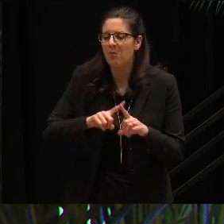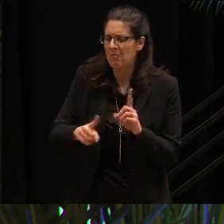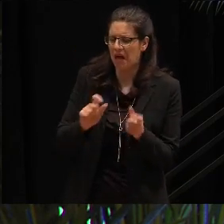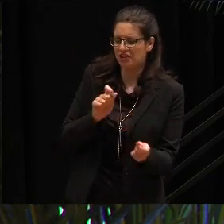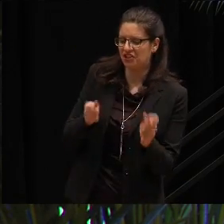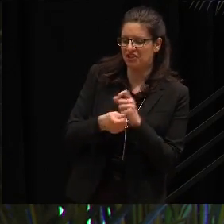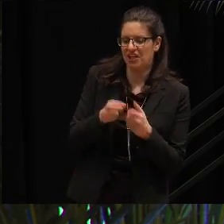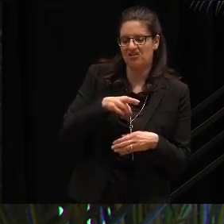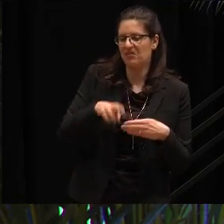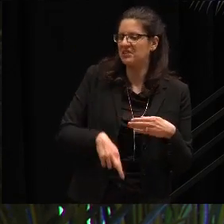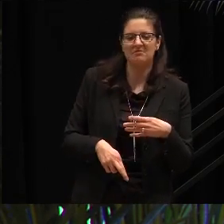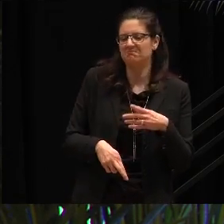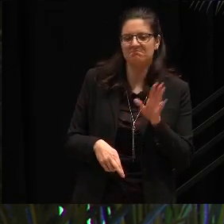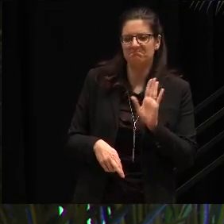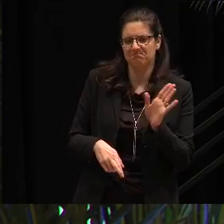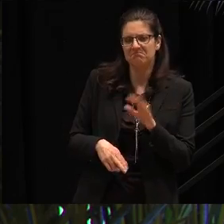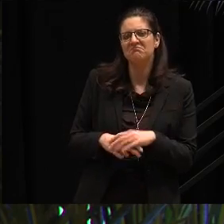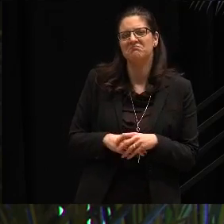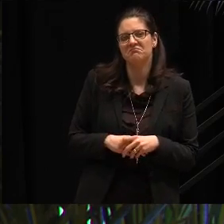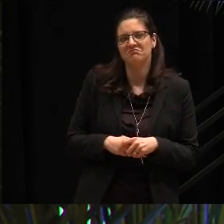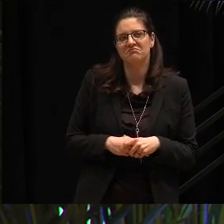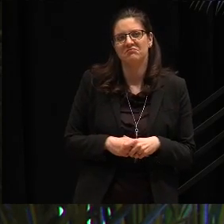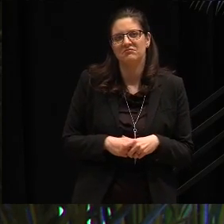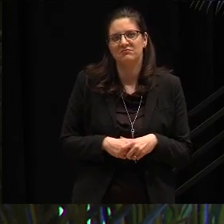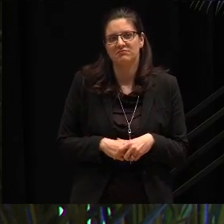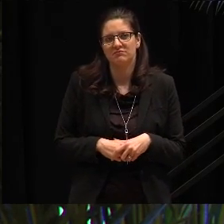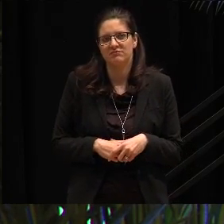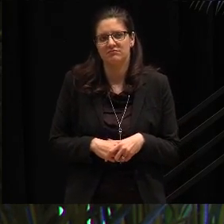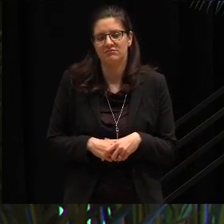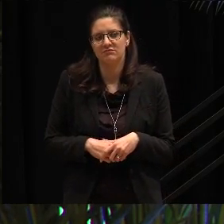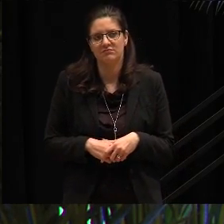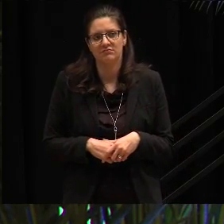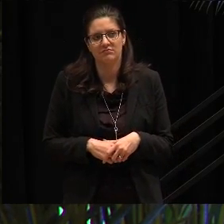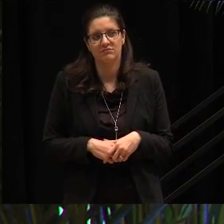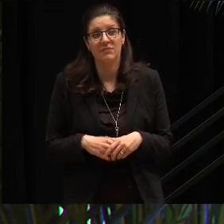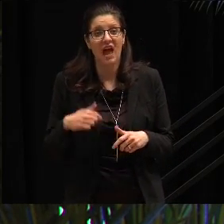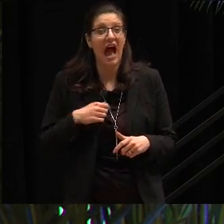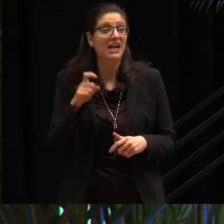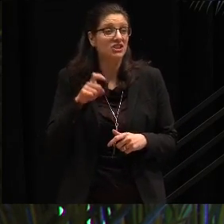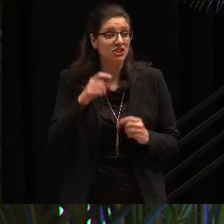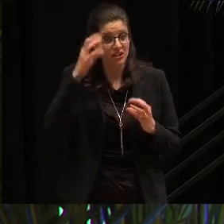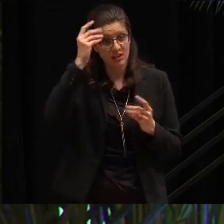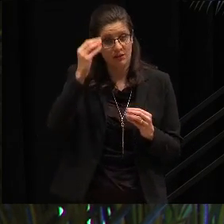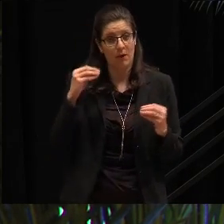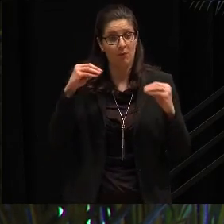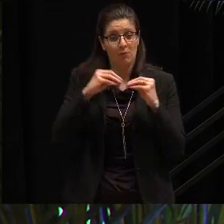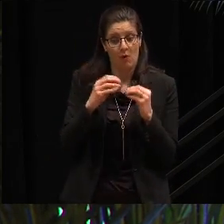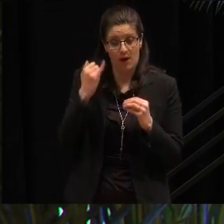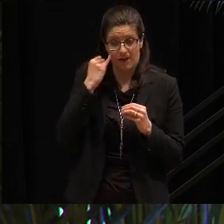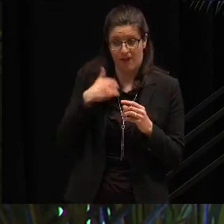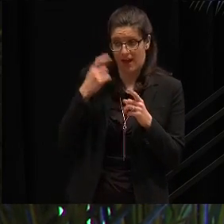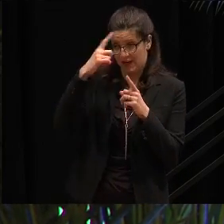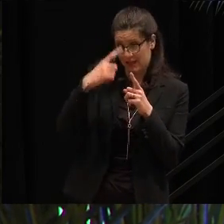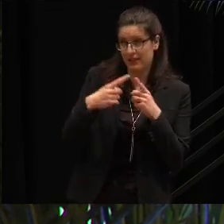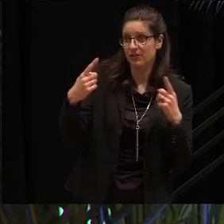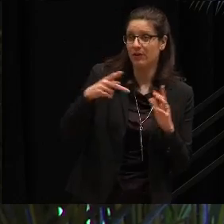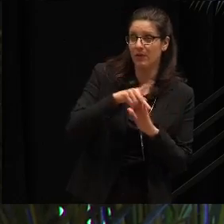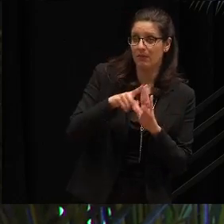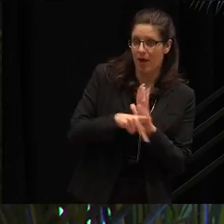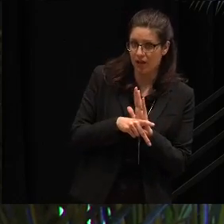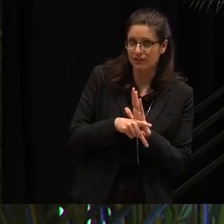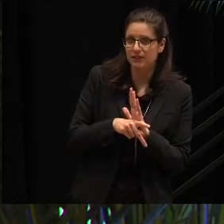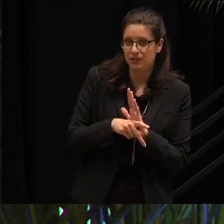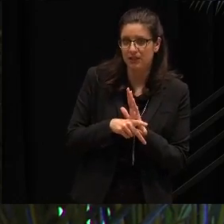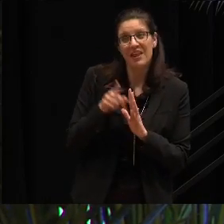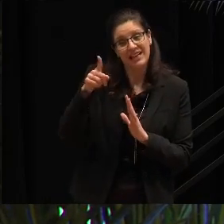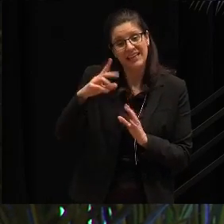result of the election. And so one of the things that I should think about as someone who disagrees with the policies of the president is that